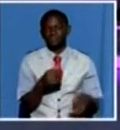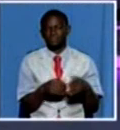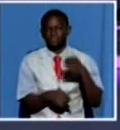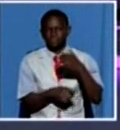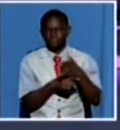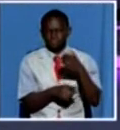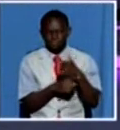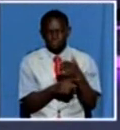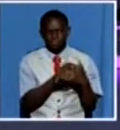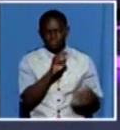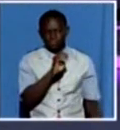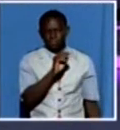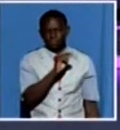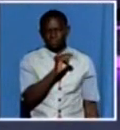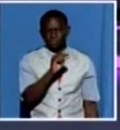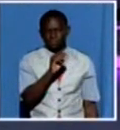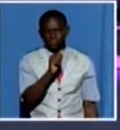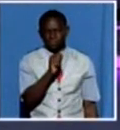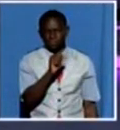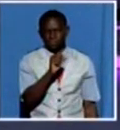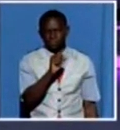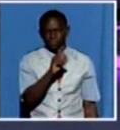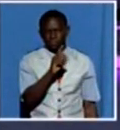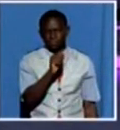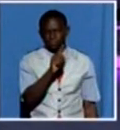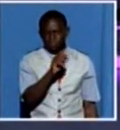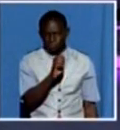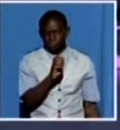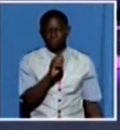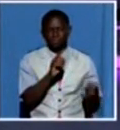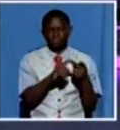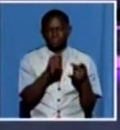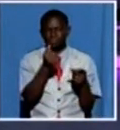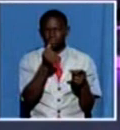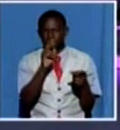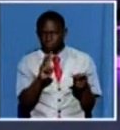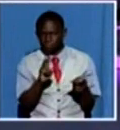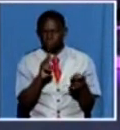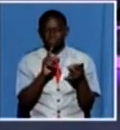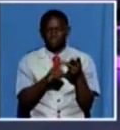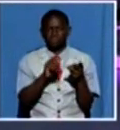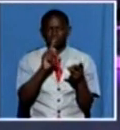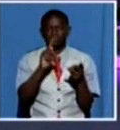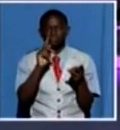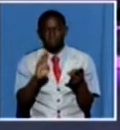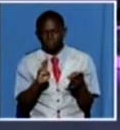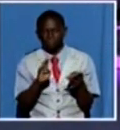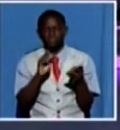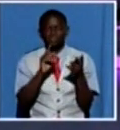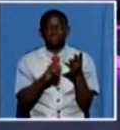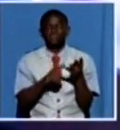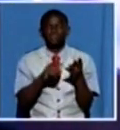in Avondale, in Kabulonga, in Longwekers, in Mandevu, in